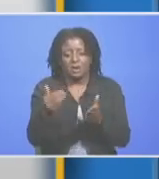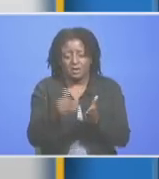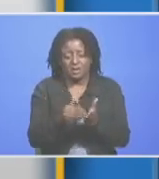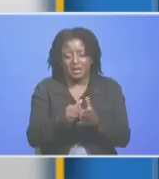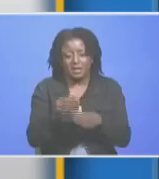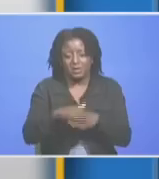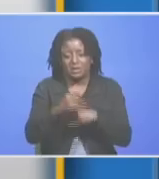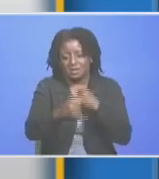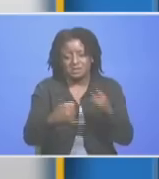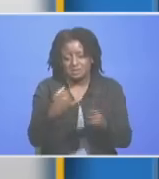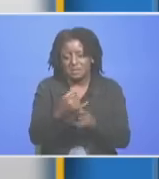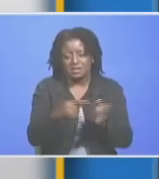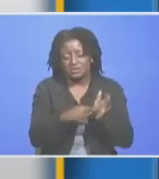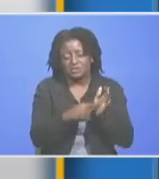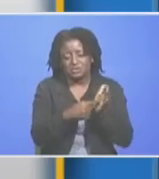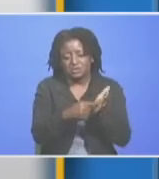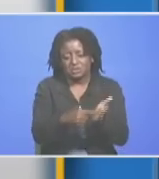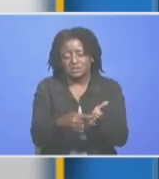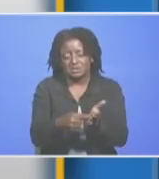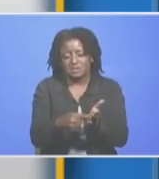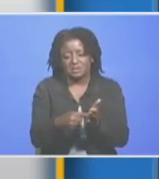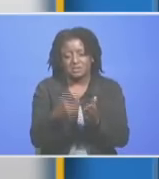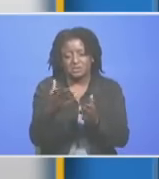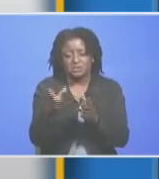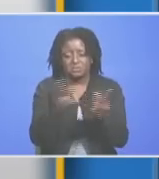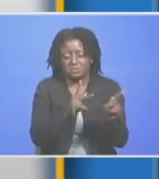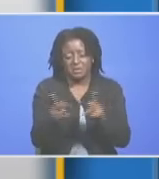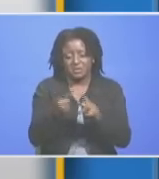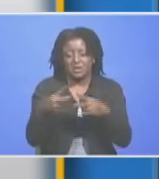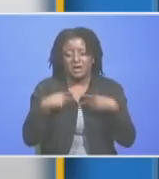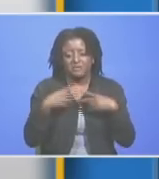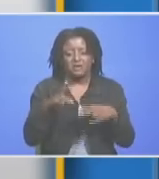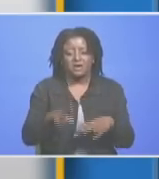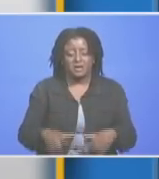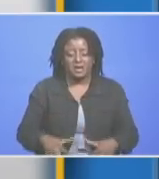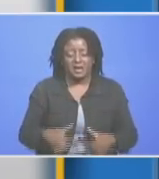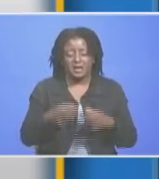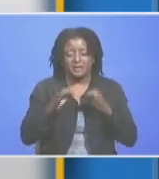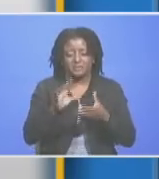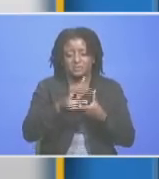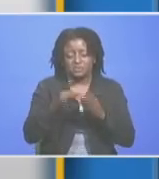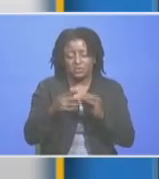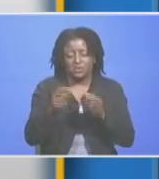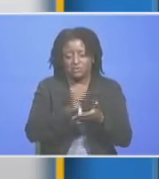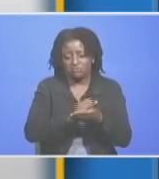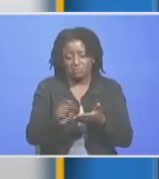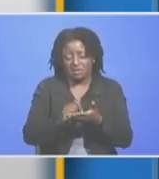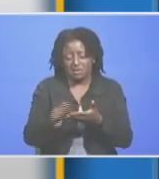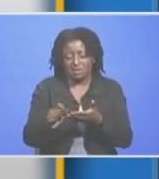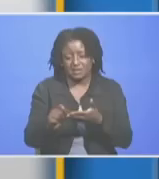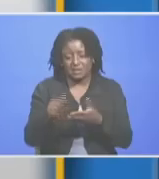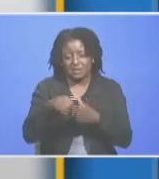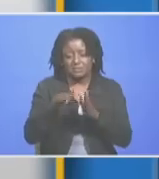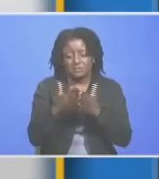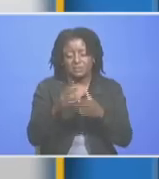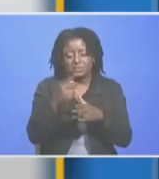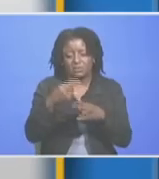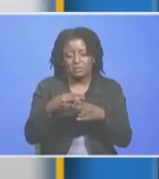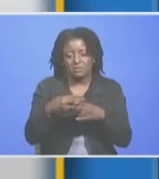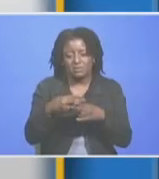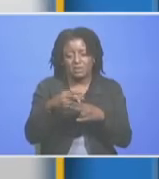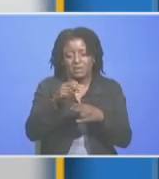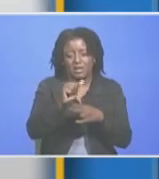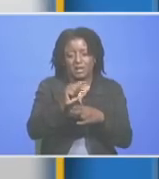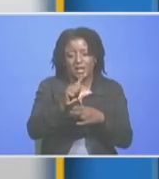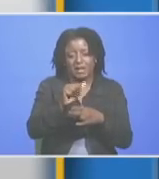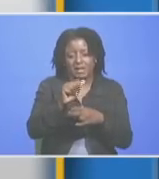set to have her life story penned in a lifestyle magazine called Alizé next month. Pratt, who has been named one of the most influential